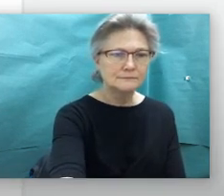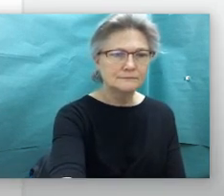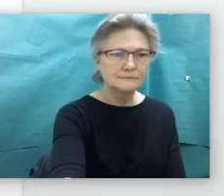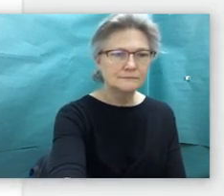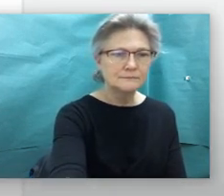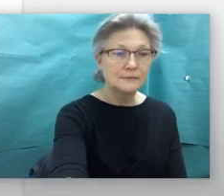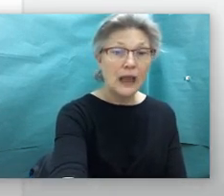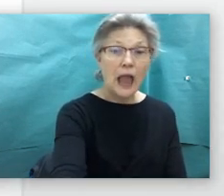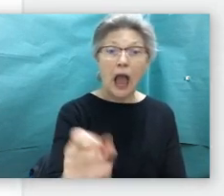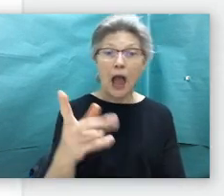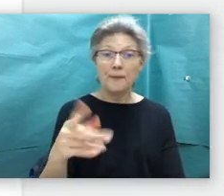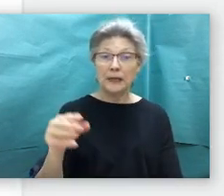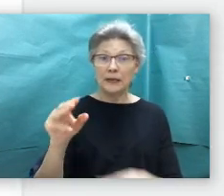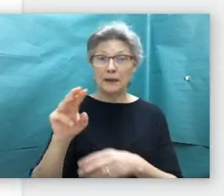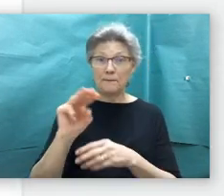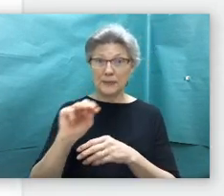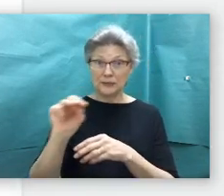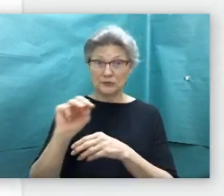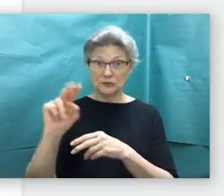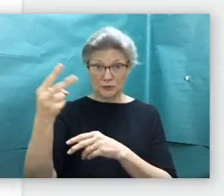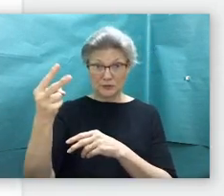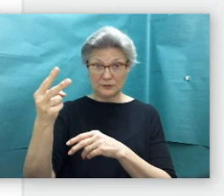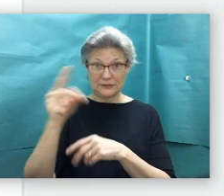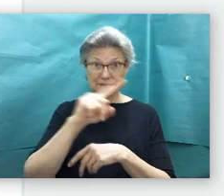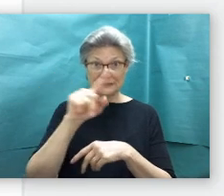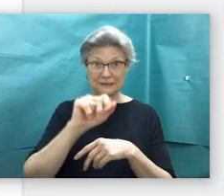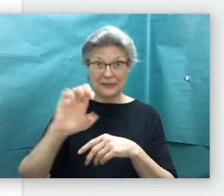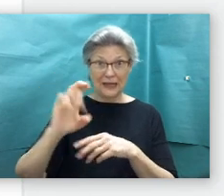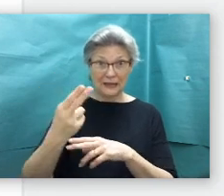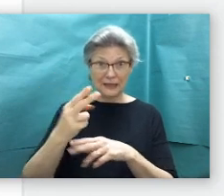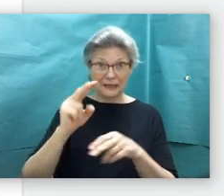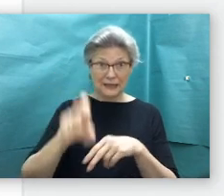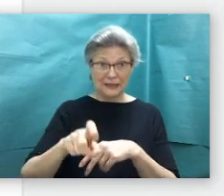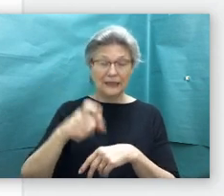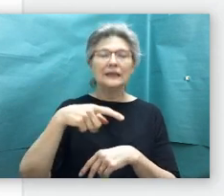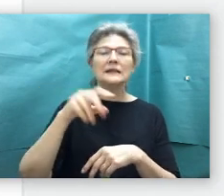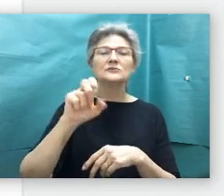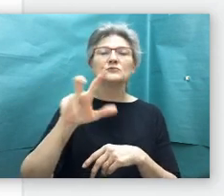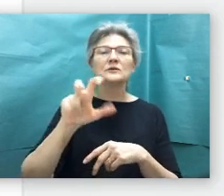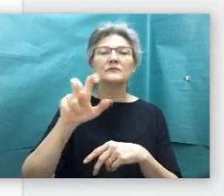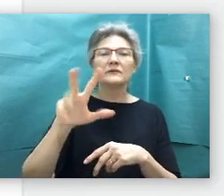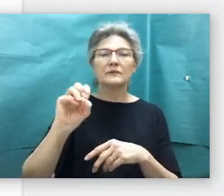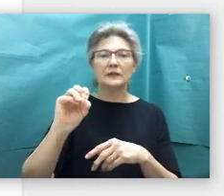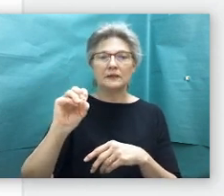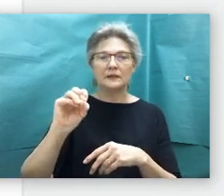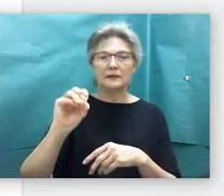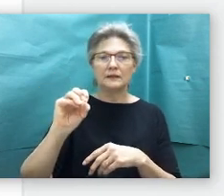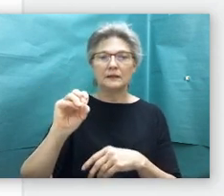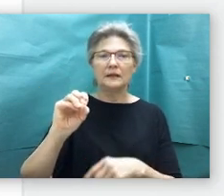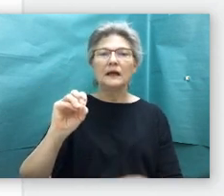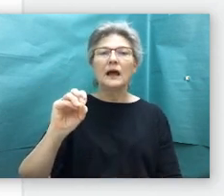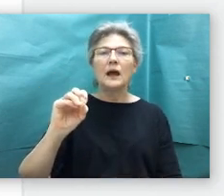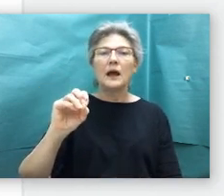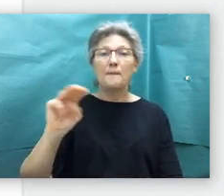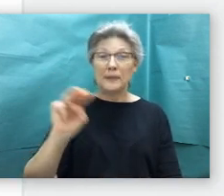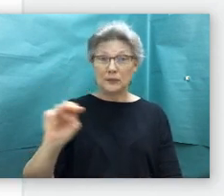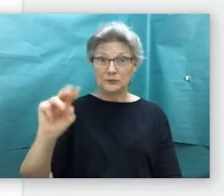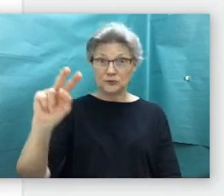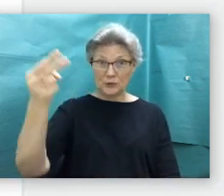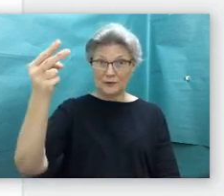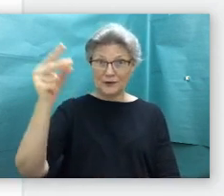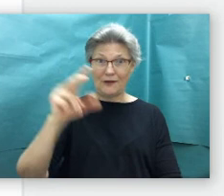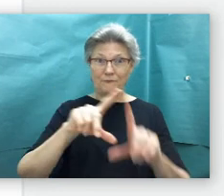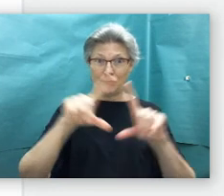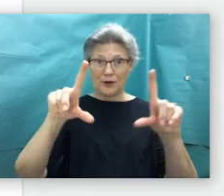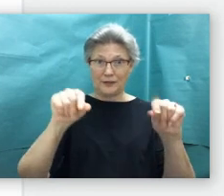So how many square meters of brick does Zach need? He needs 350 square meters of